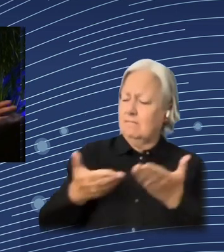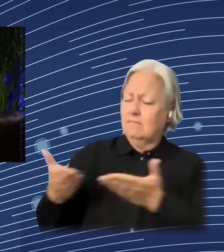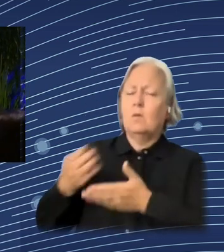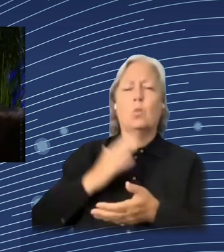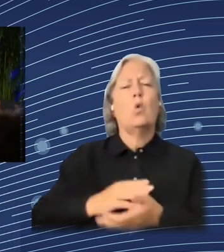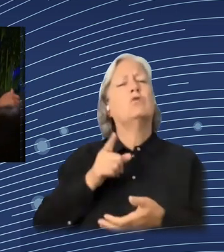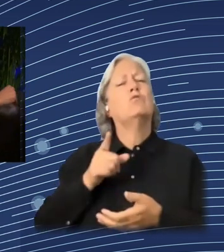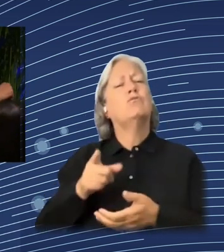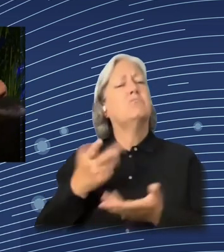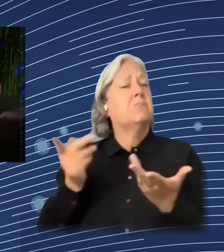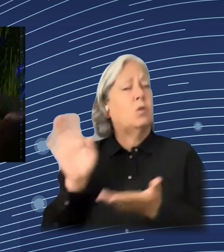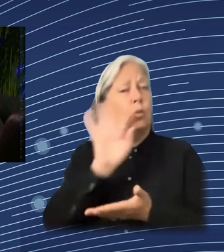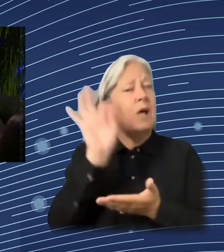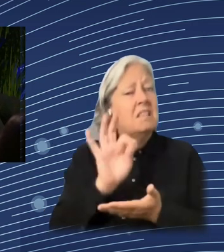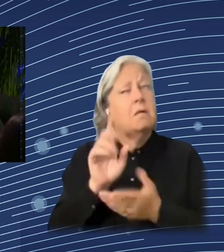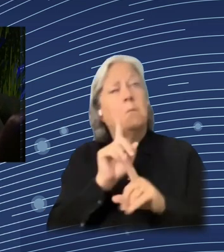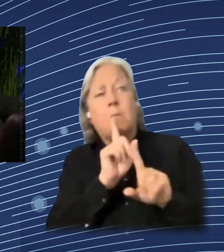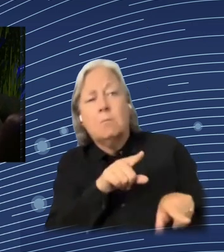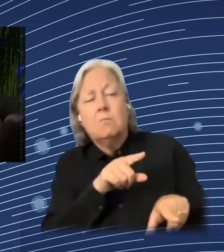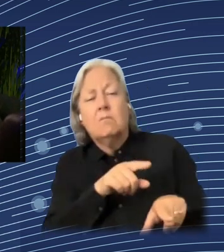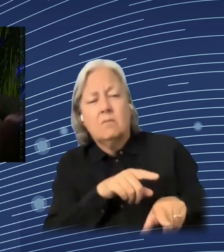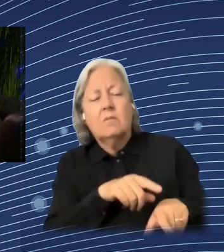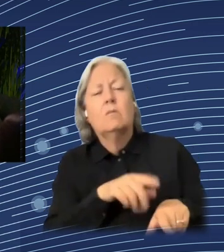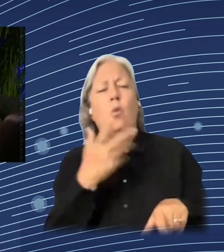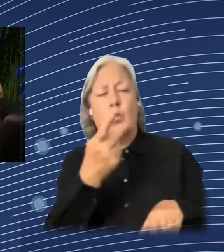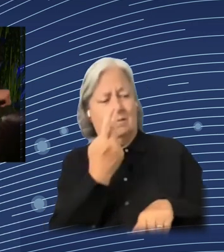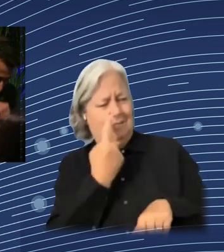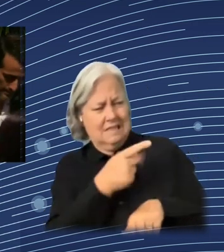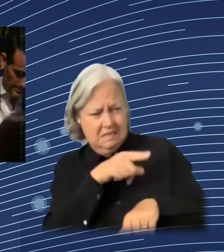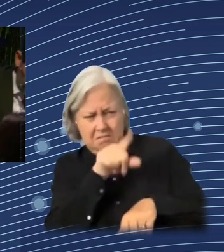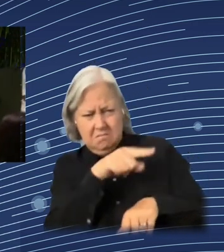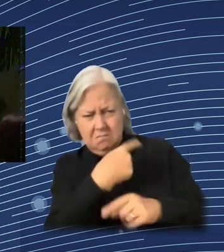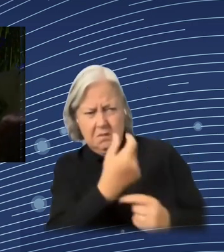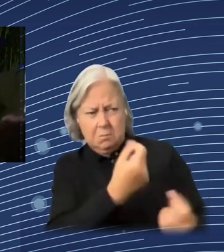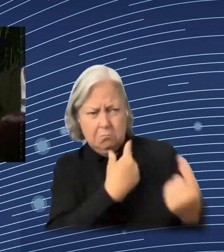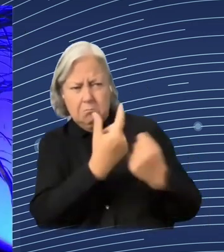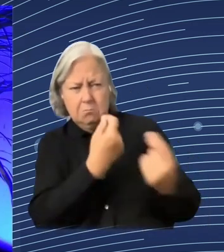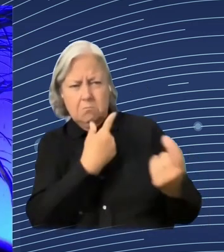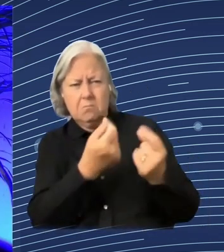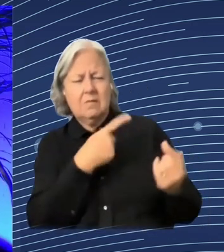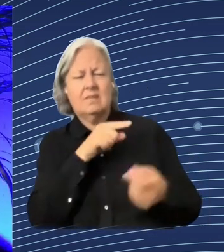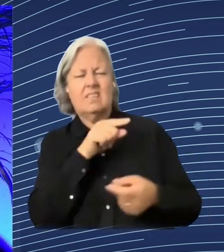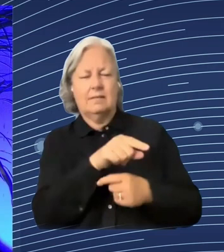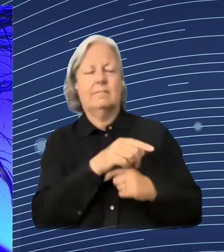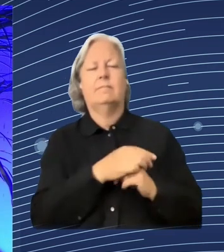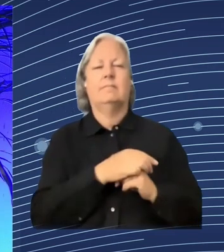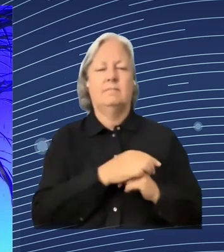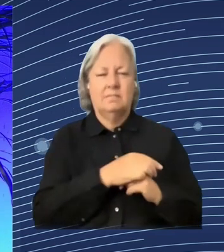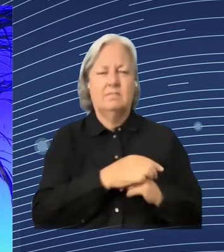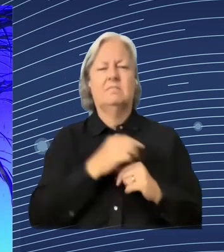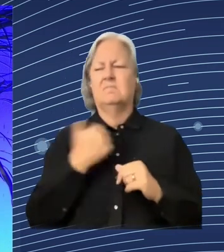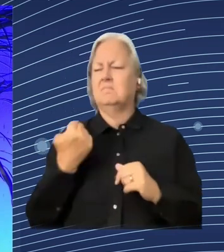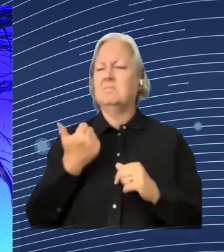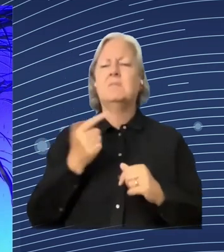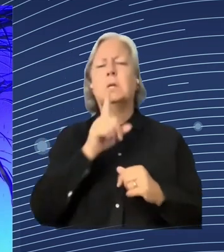question, perhaps also the answers that you've seen there. Let me see, in this case, because we haven't heard from you for a while, and please try to